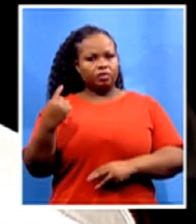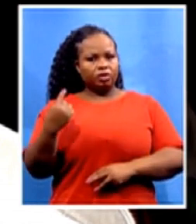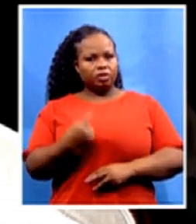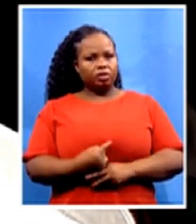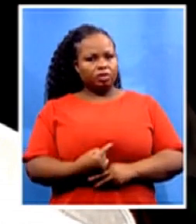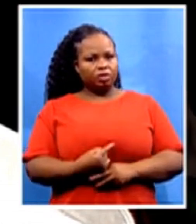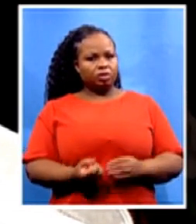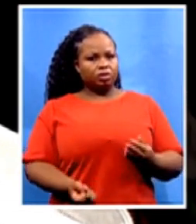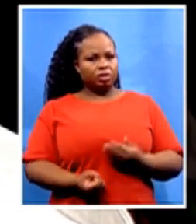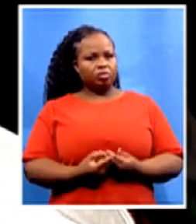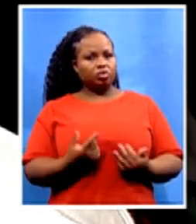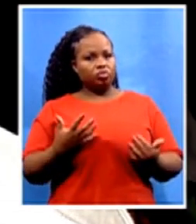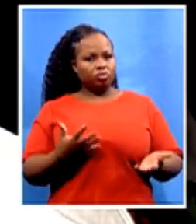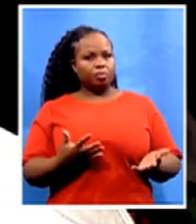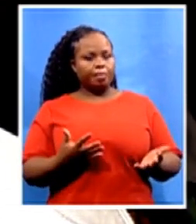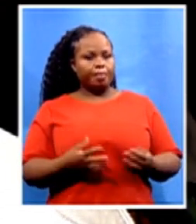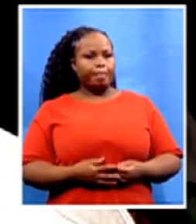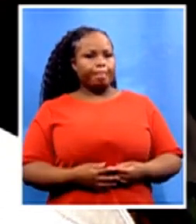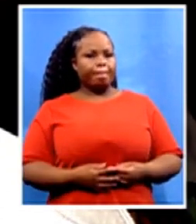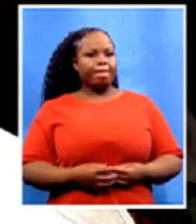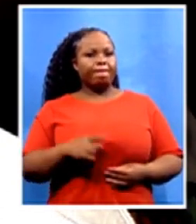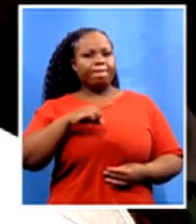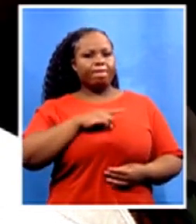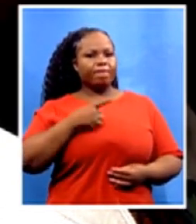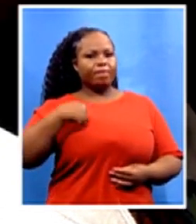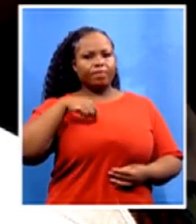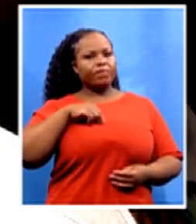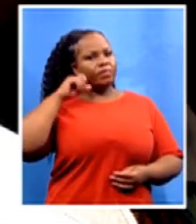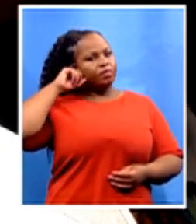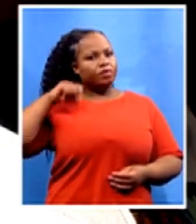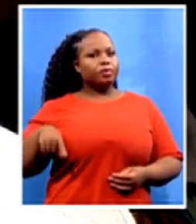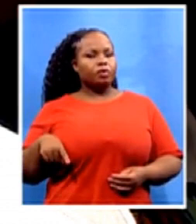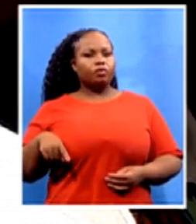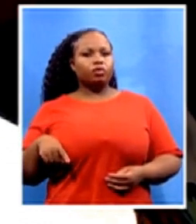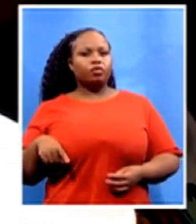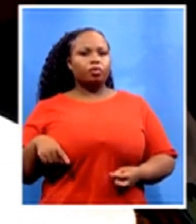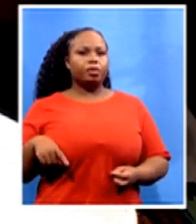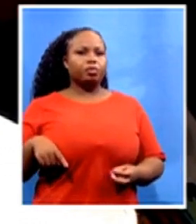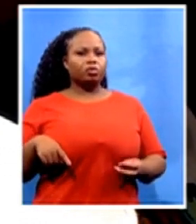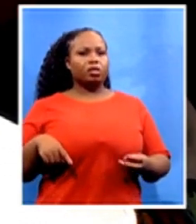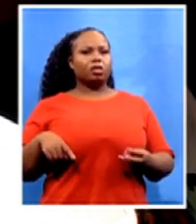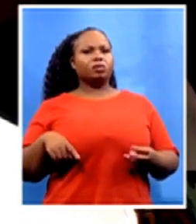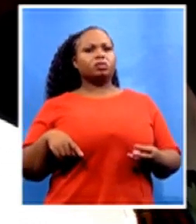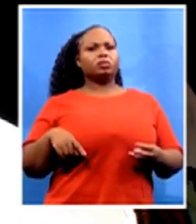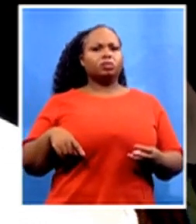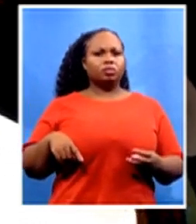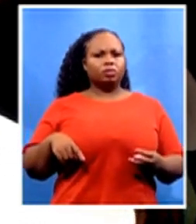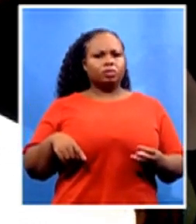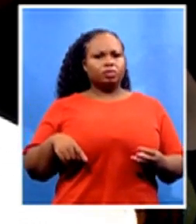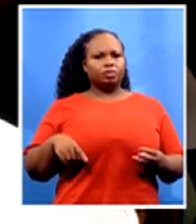are ignorant. Every time when a person is mentally ill, we label him